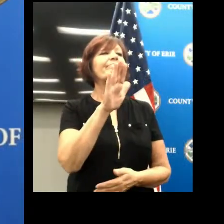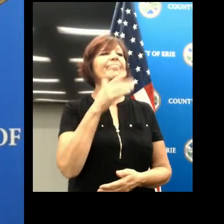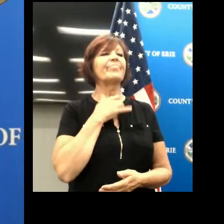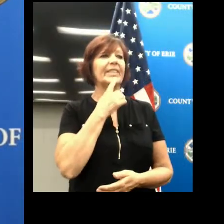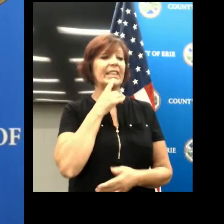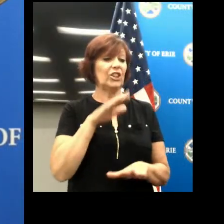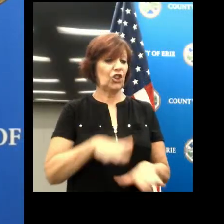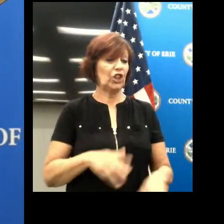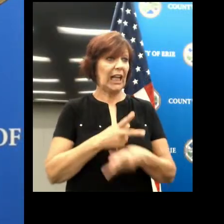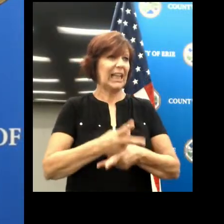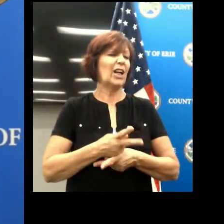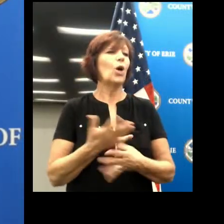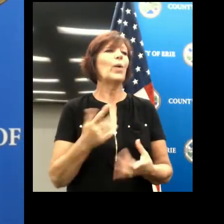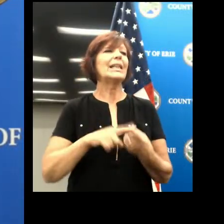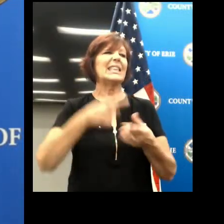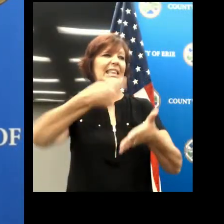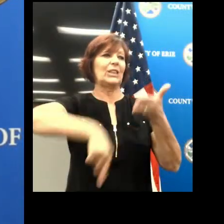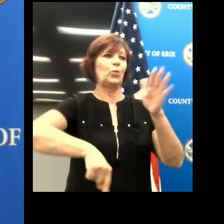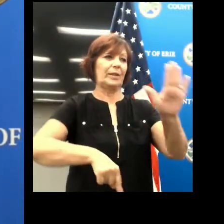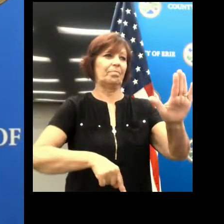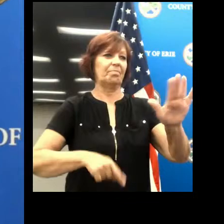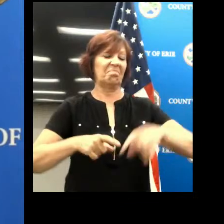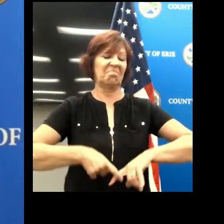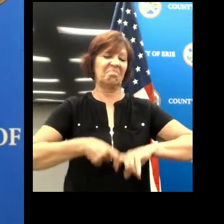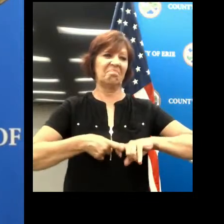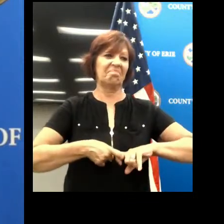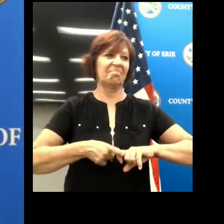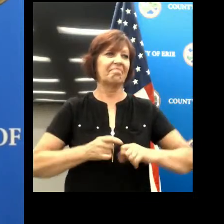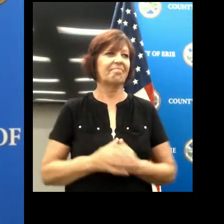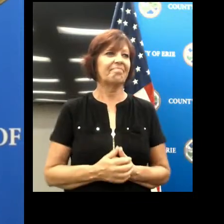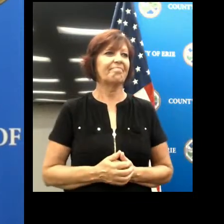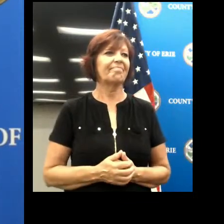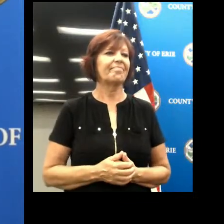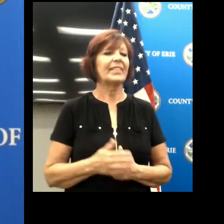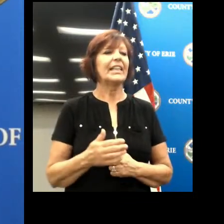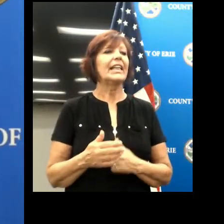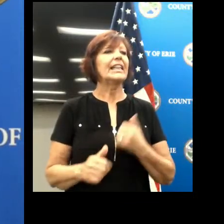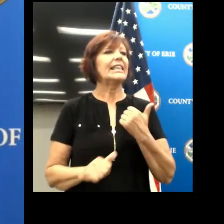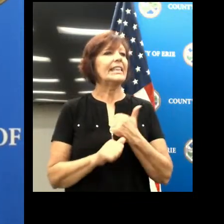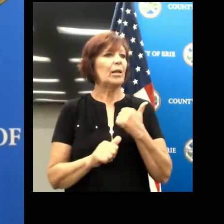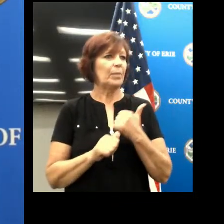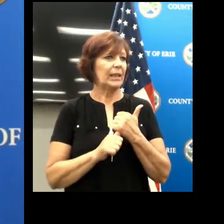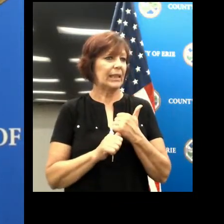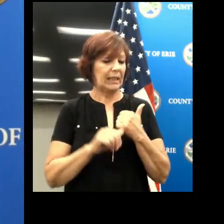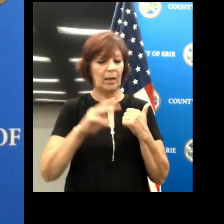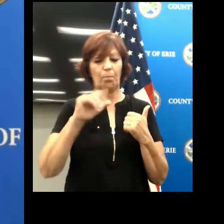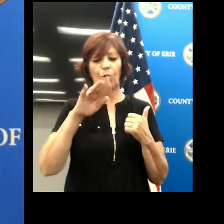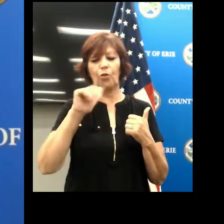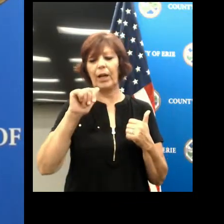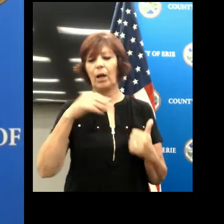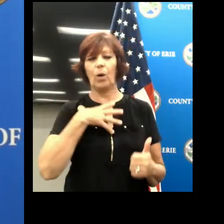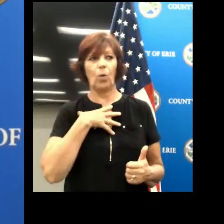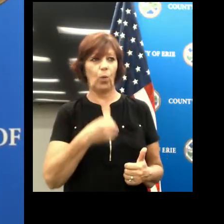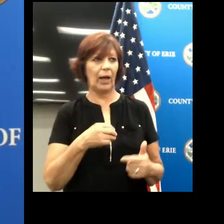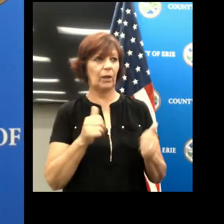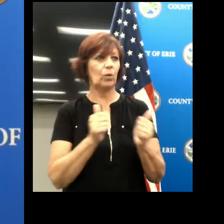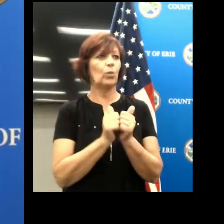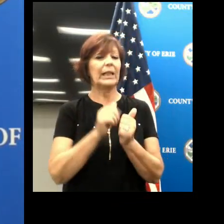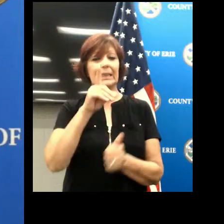regards to child care, I would wait until next week, because the Deputy County Executive, Maria White, with our Department of Social